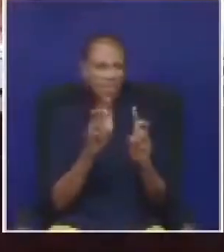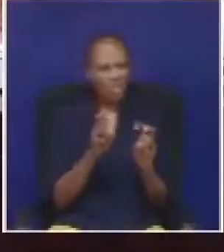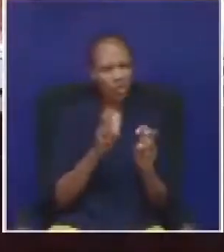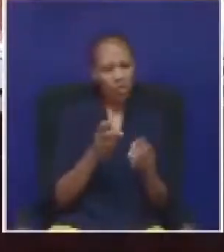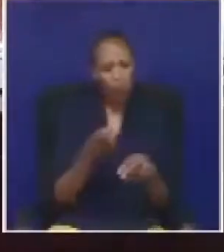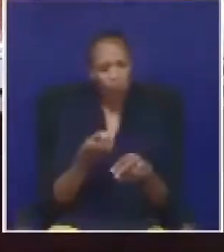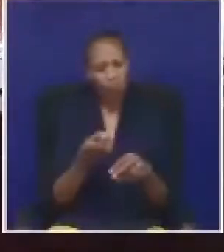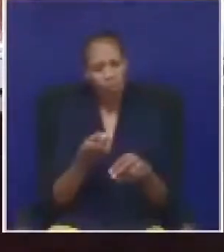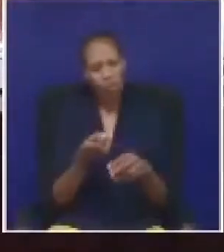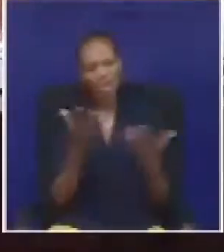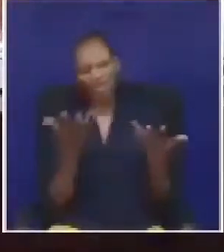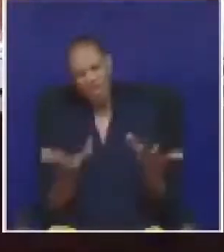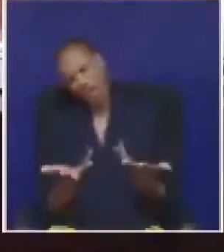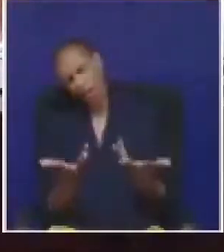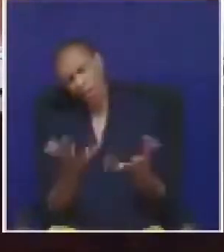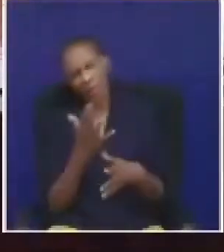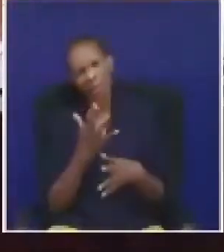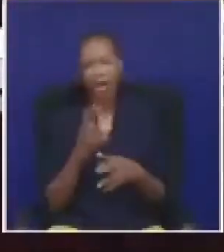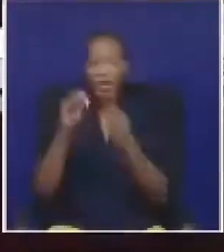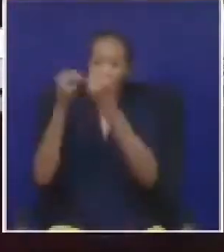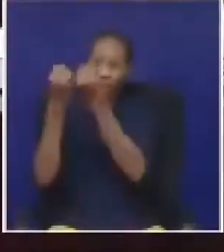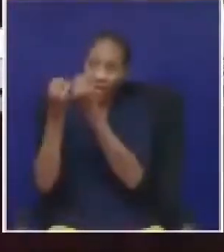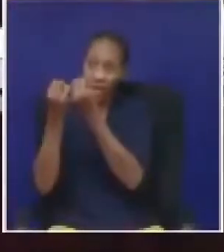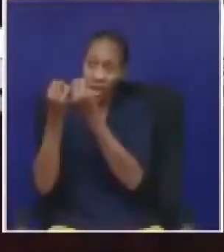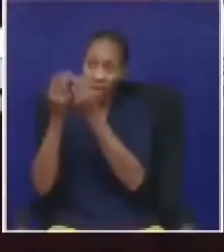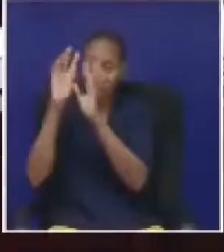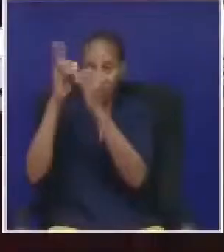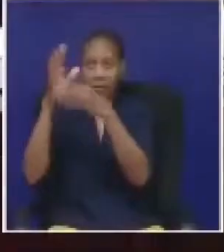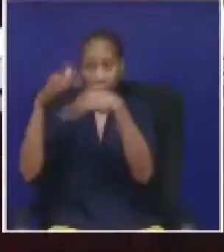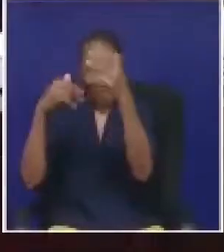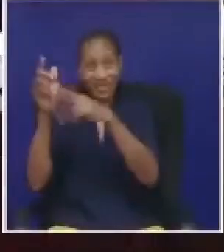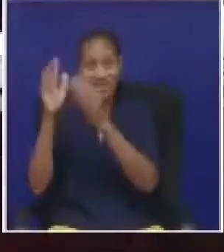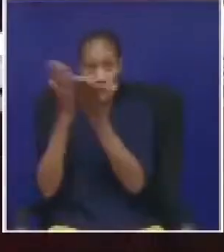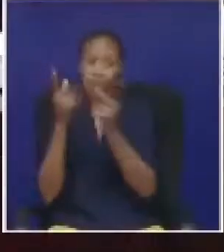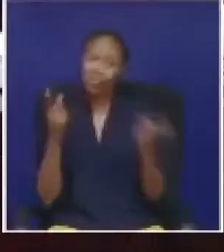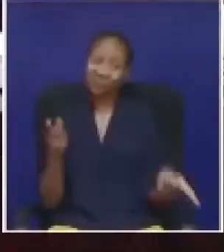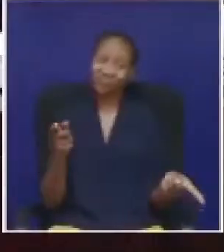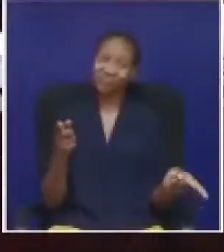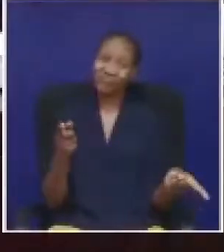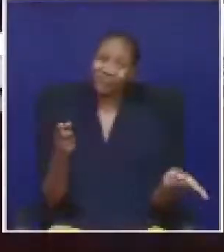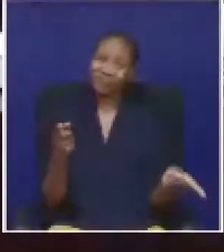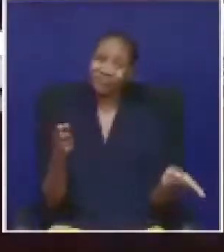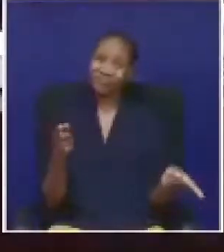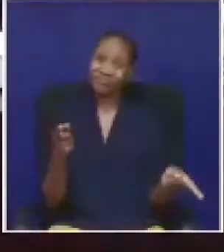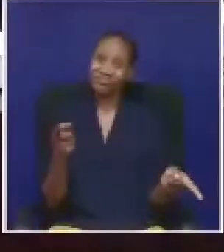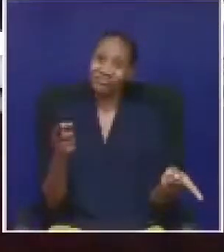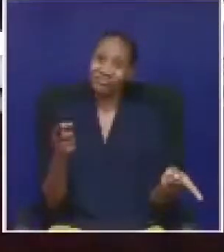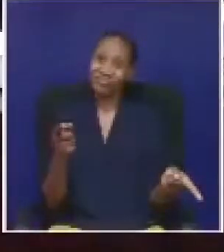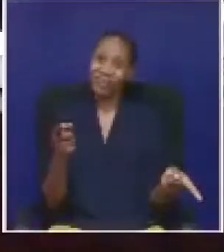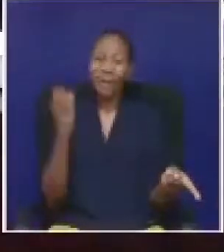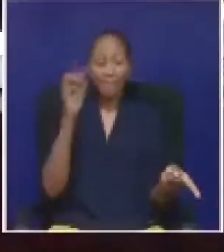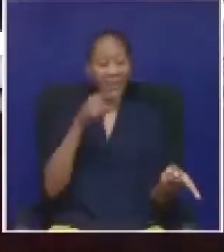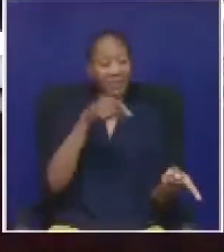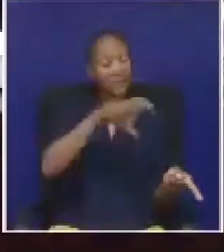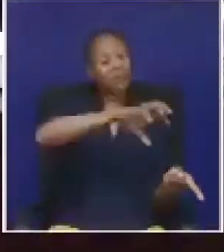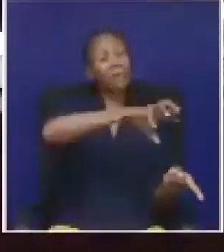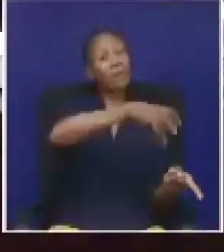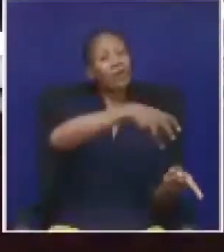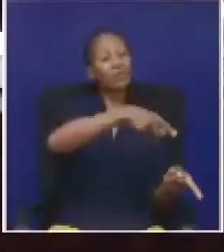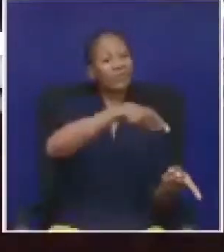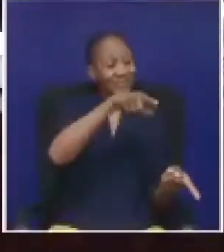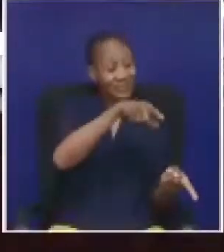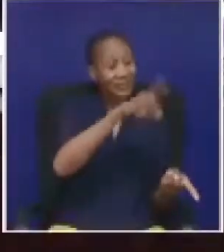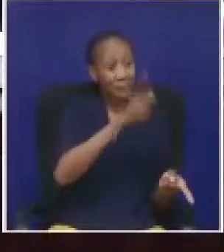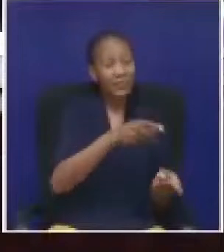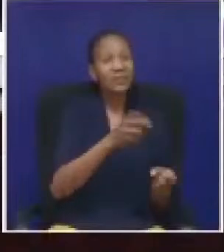do. National Department will build a school, but the province must ensure that